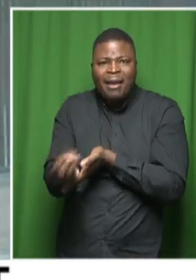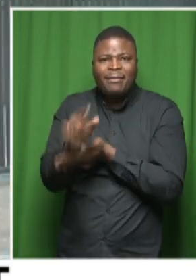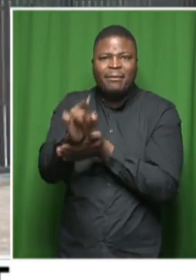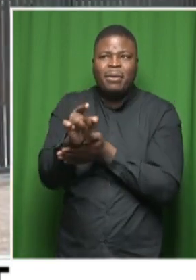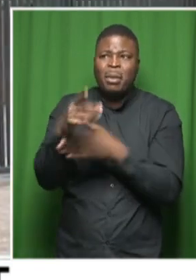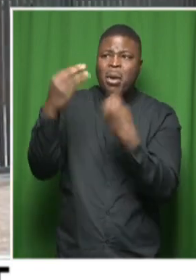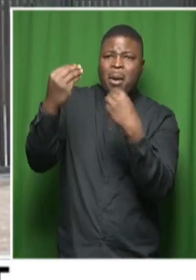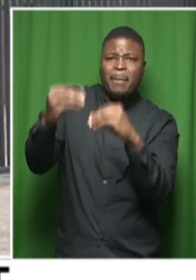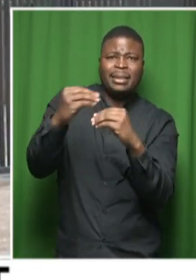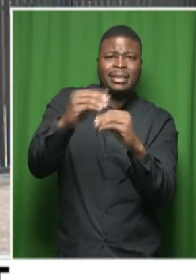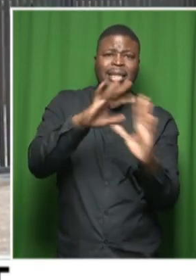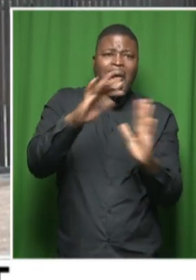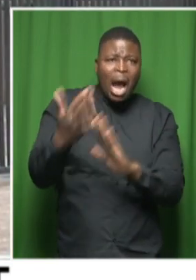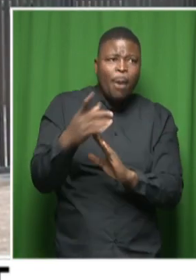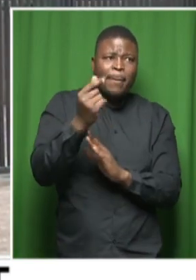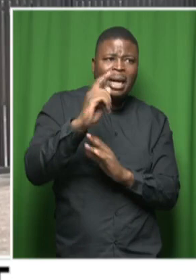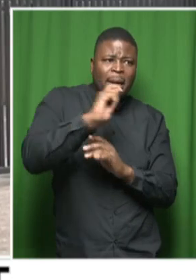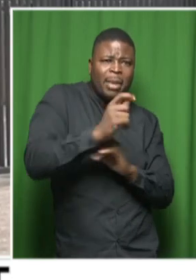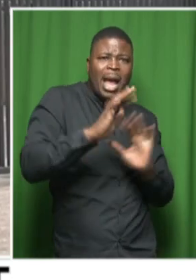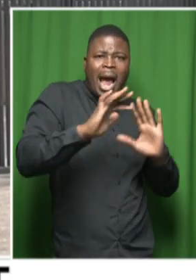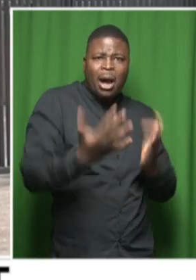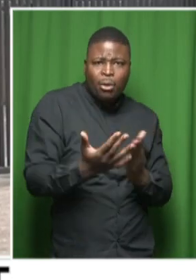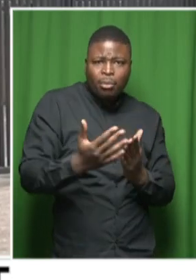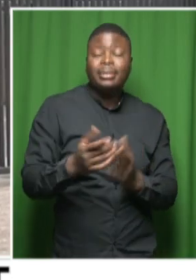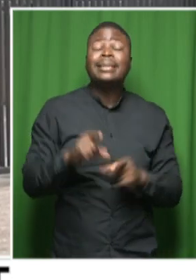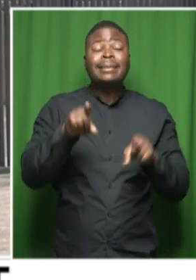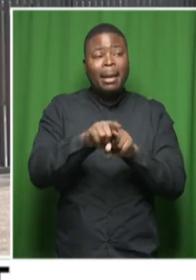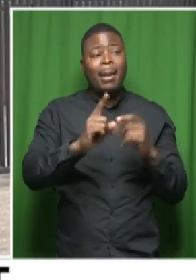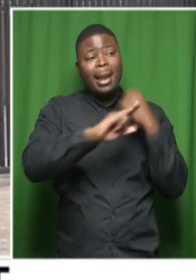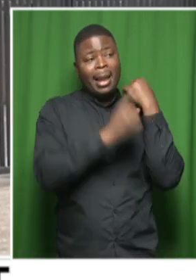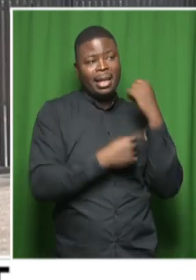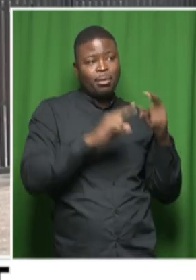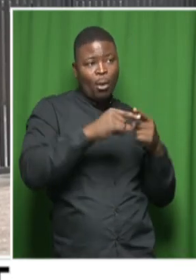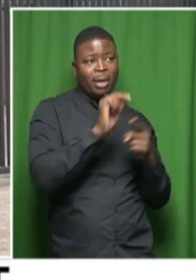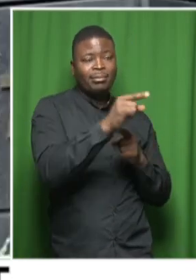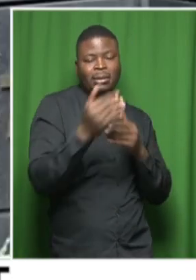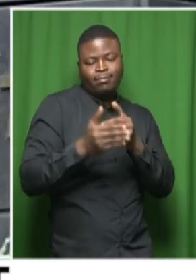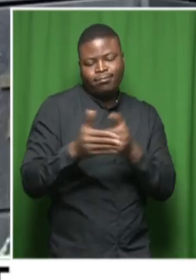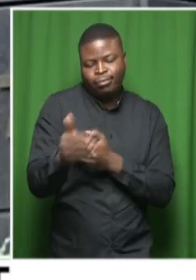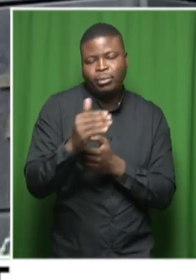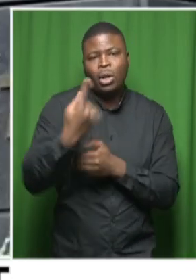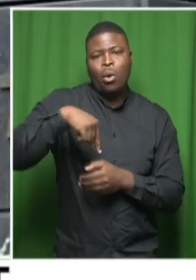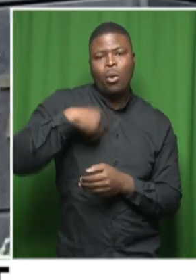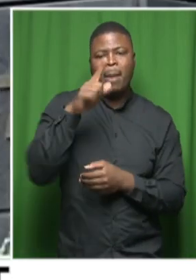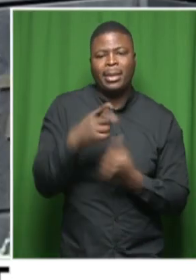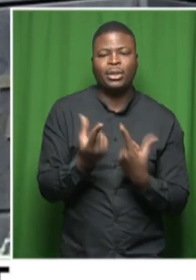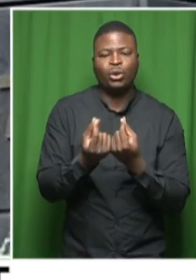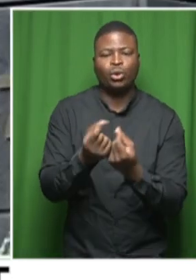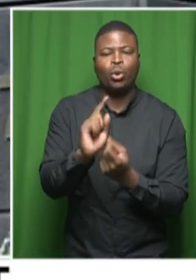businesses. Now, your last point is what needs to be done. So the key question here is that I make the